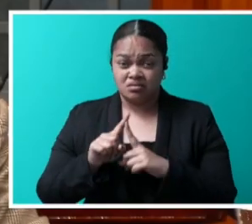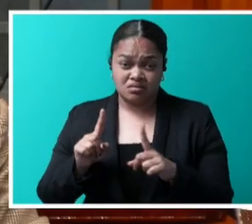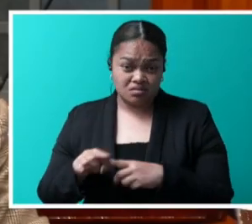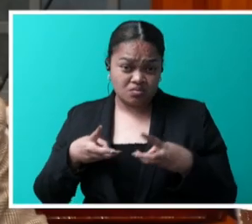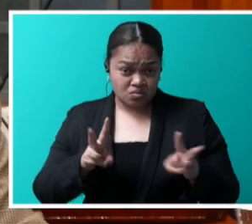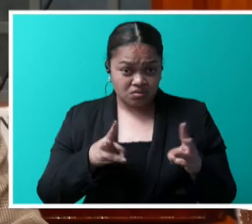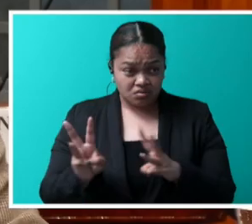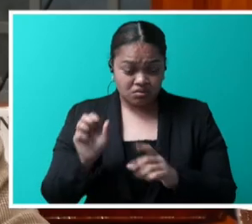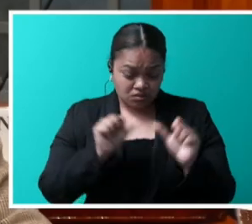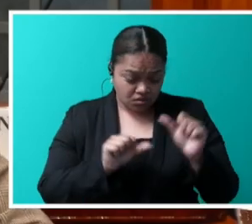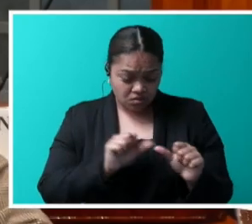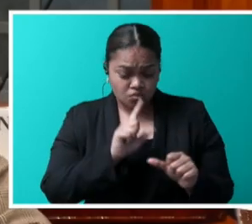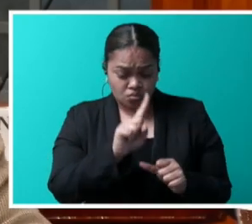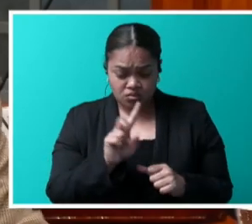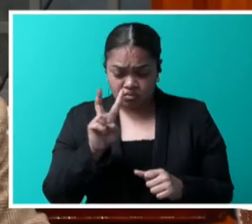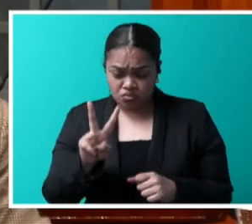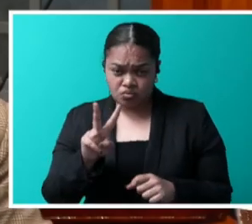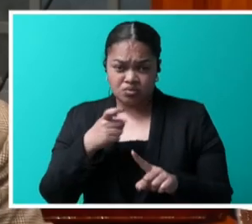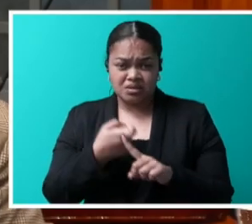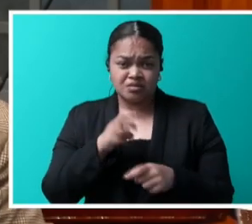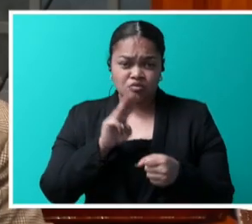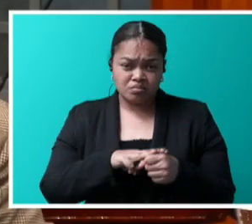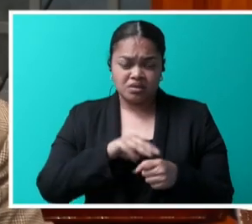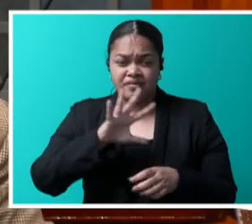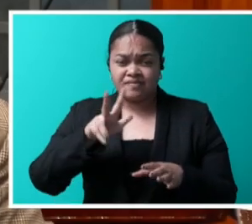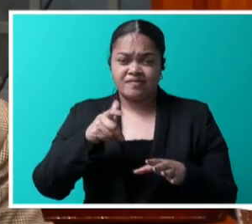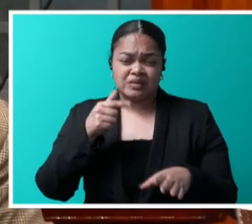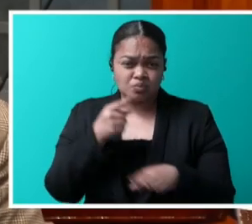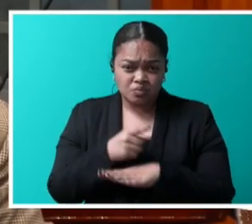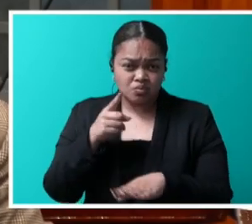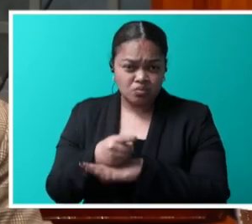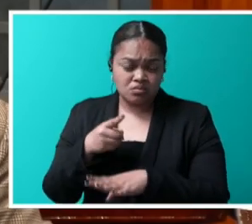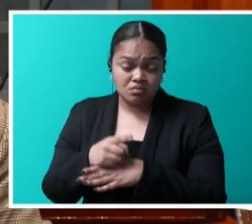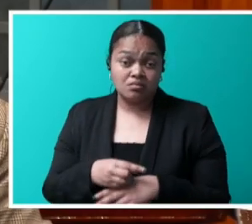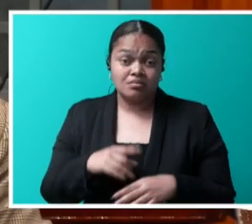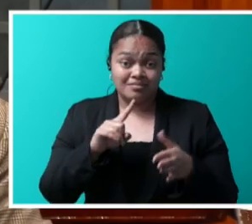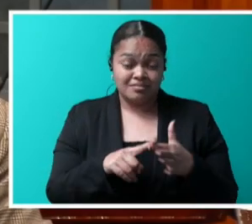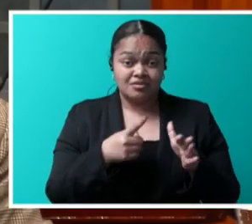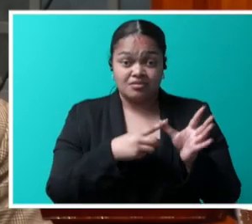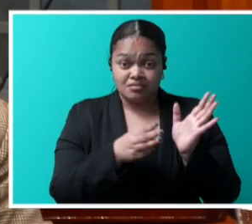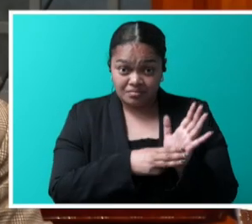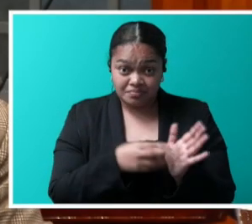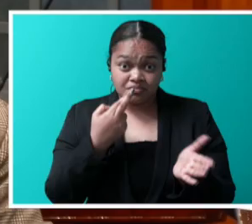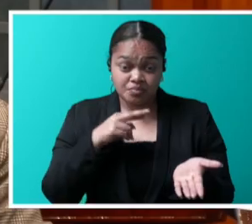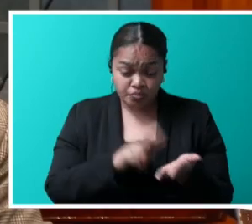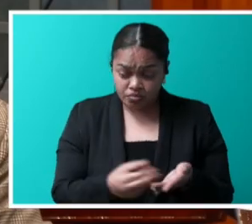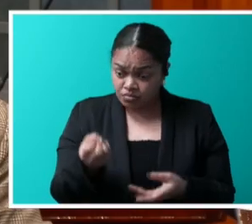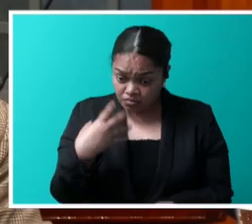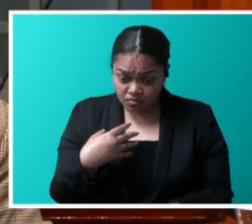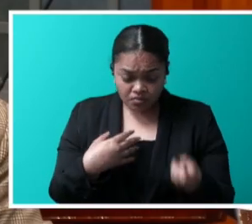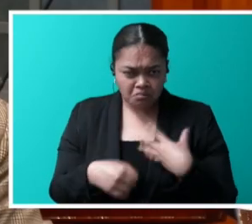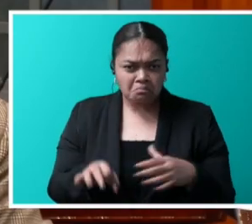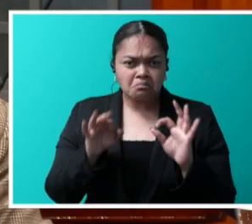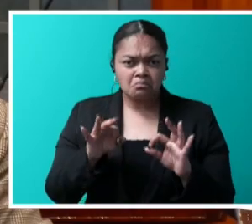assess 1 or 2 kilometer sites per week. With the EAM report, we have identified viable drilling